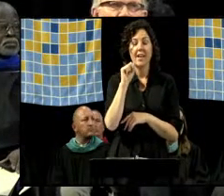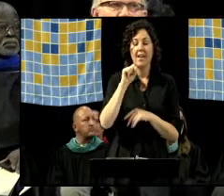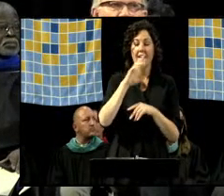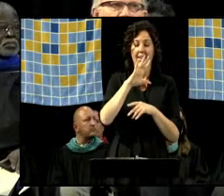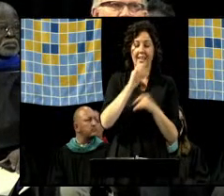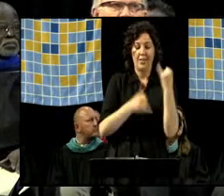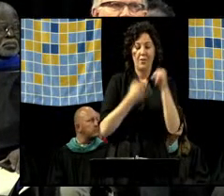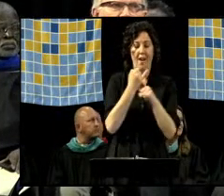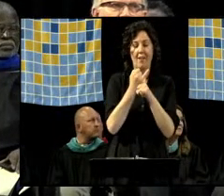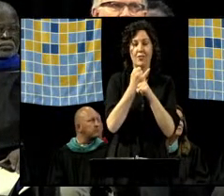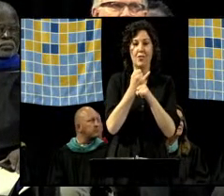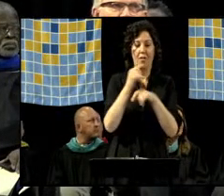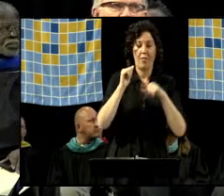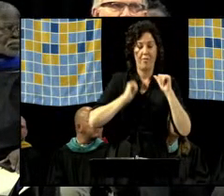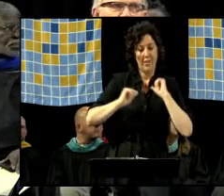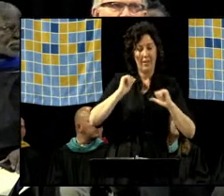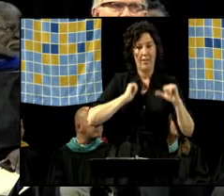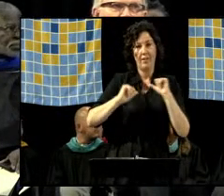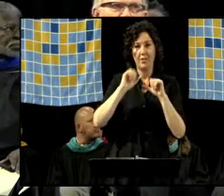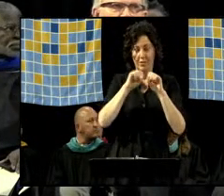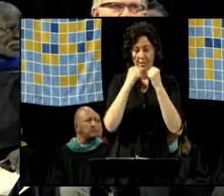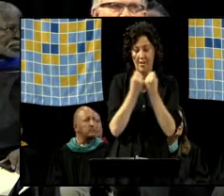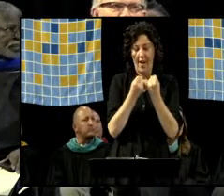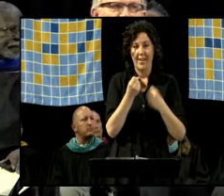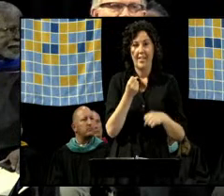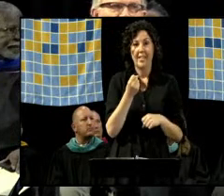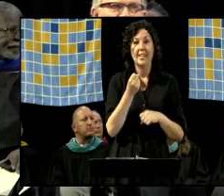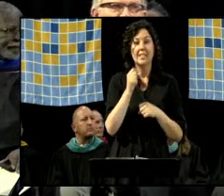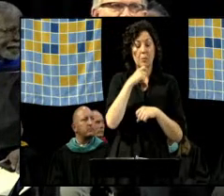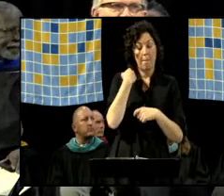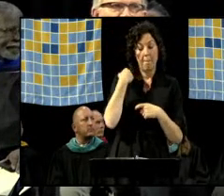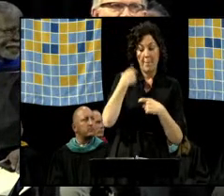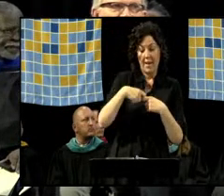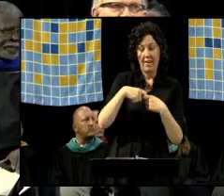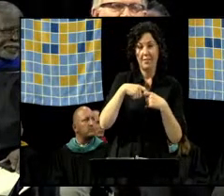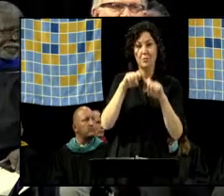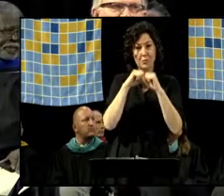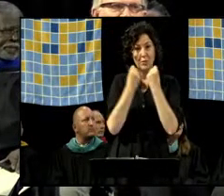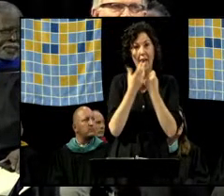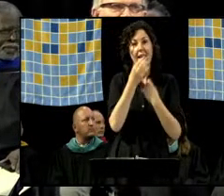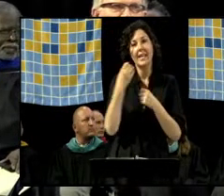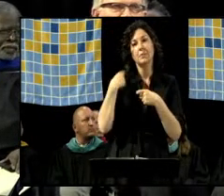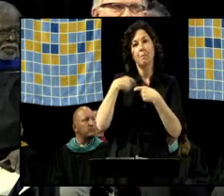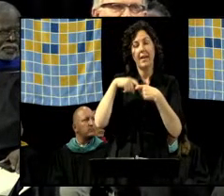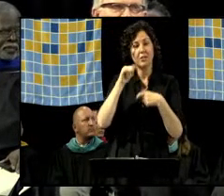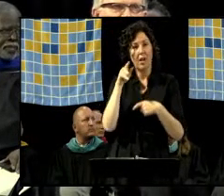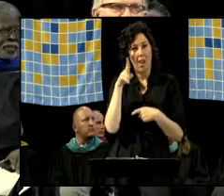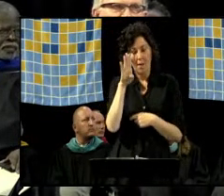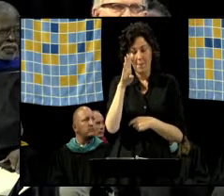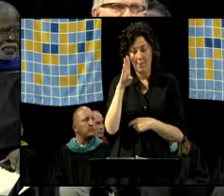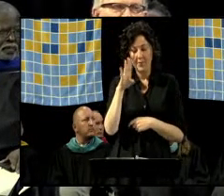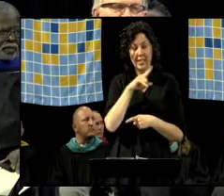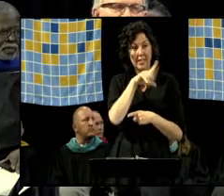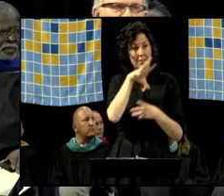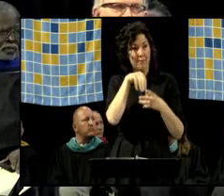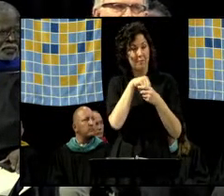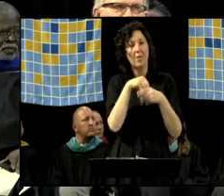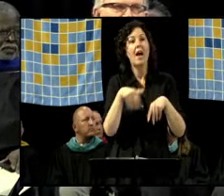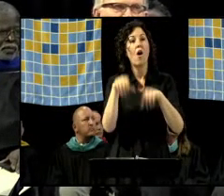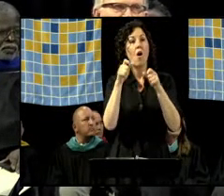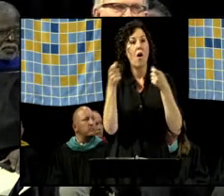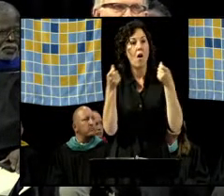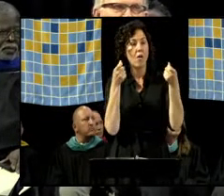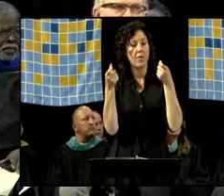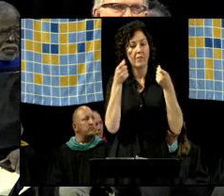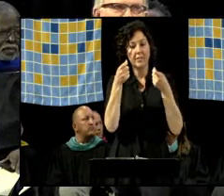Thespian Society, Spanish Society, and Spanish Club. He held the office of secretary in both